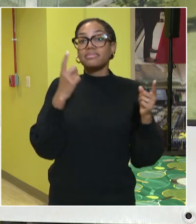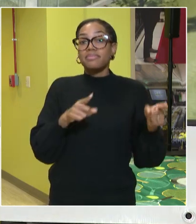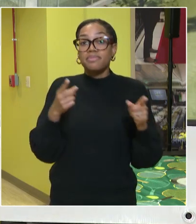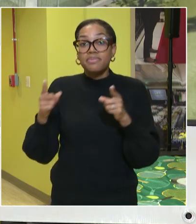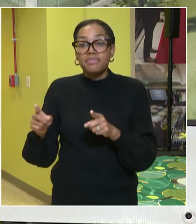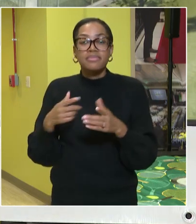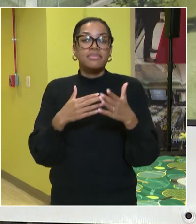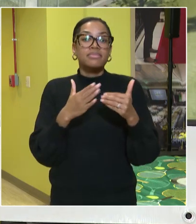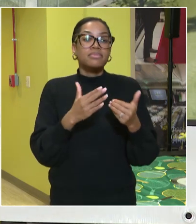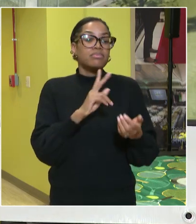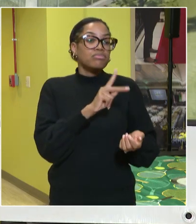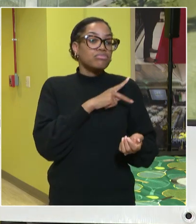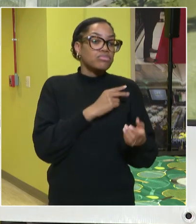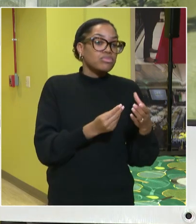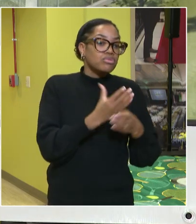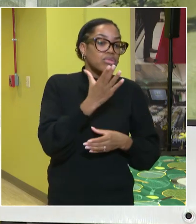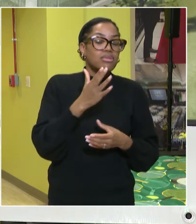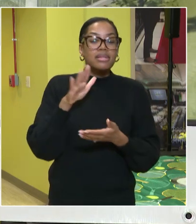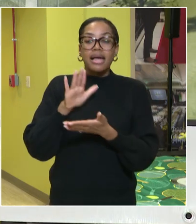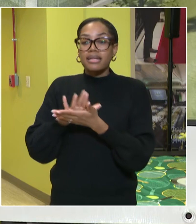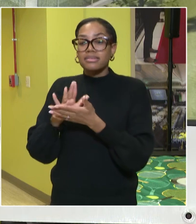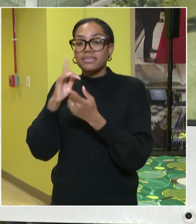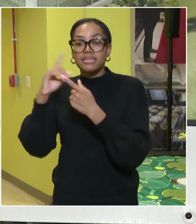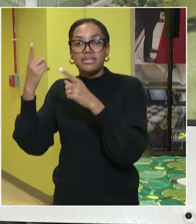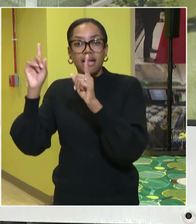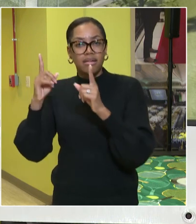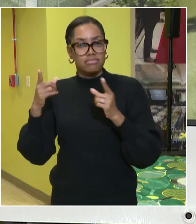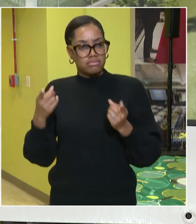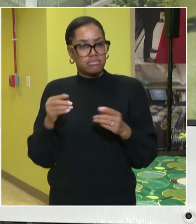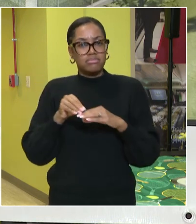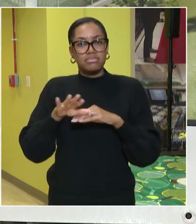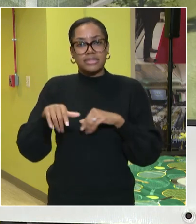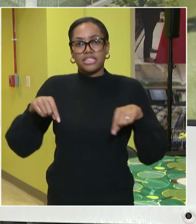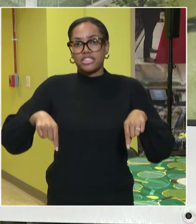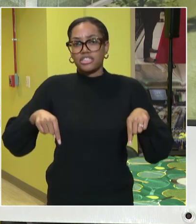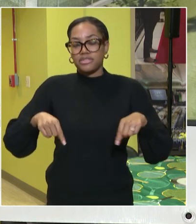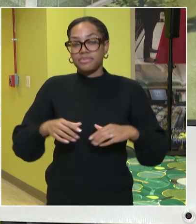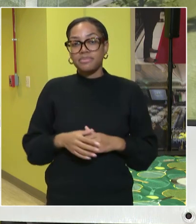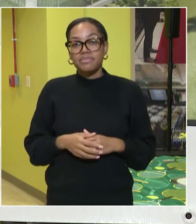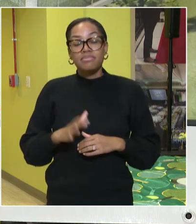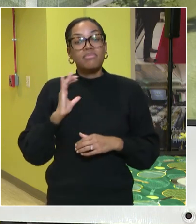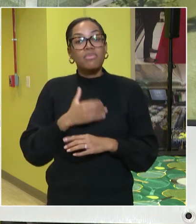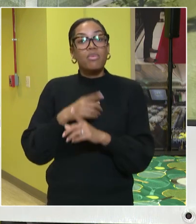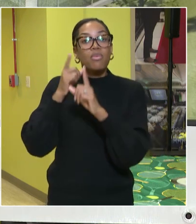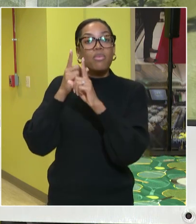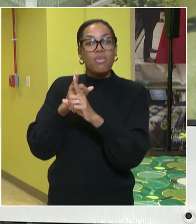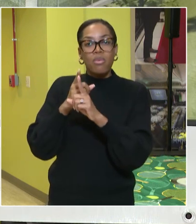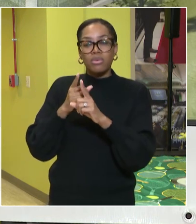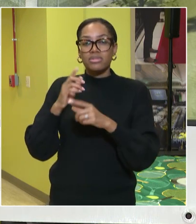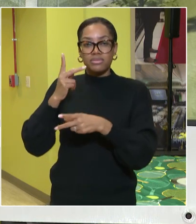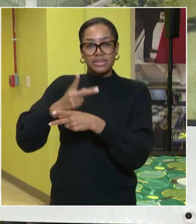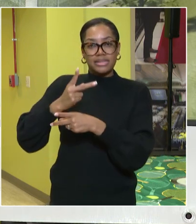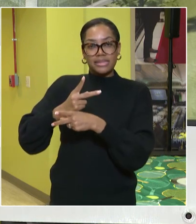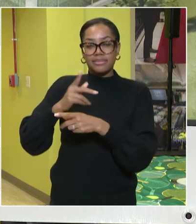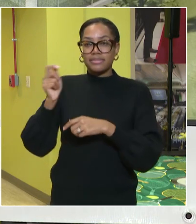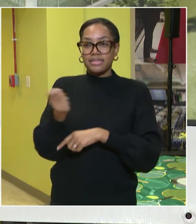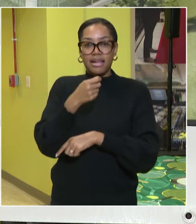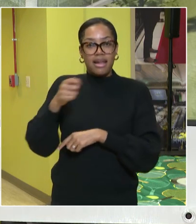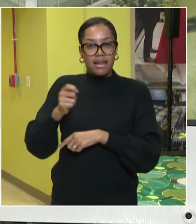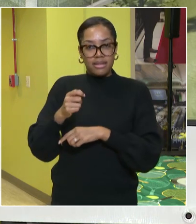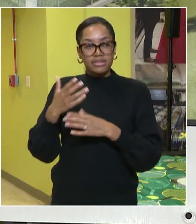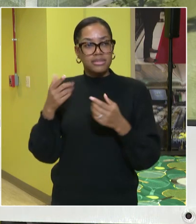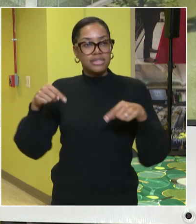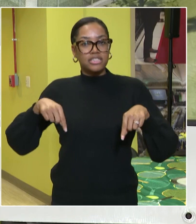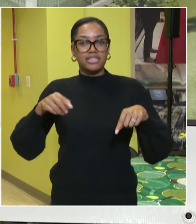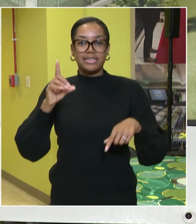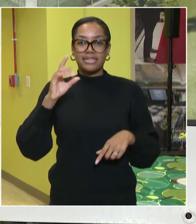or personal growth. At the USTA, our mission is to grow tennis to inspire healthier people and communities everywhere.